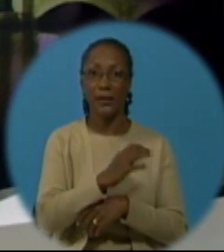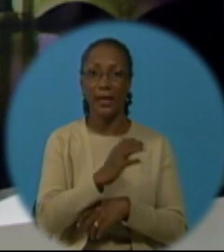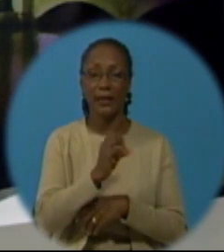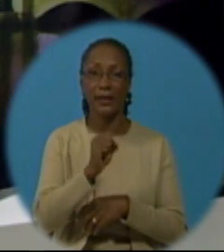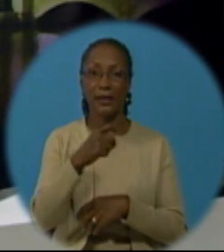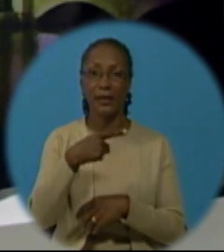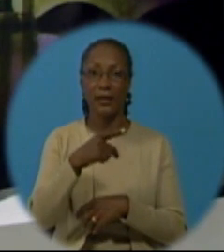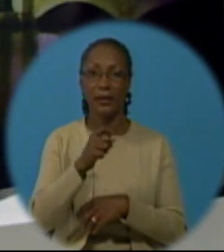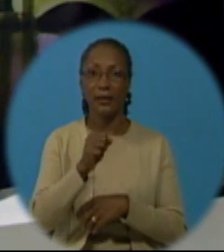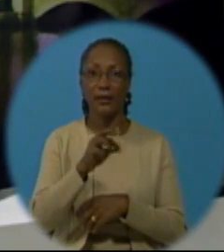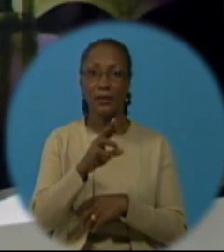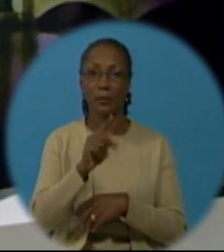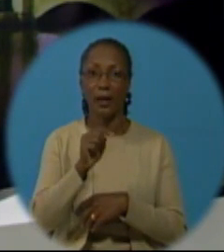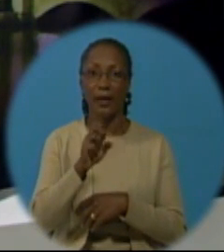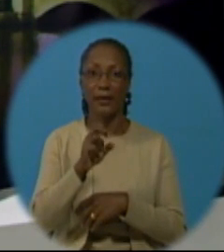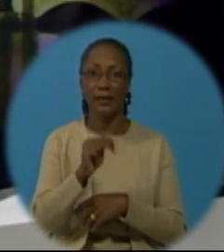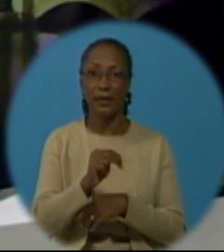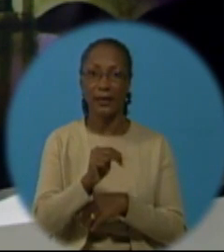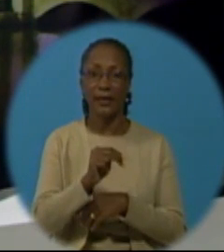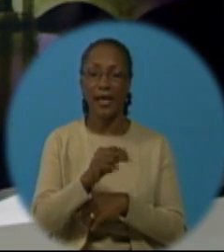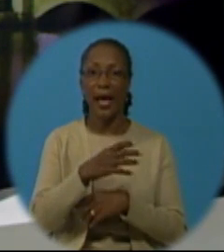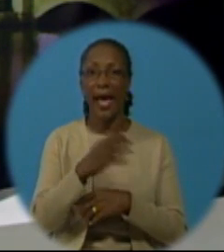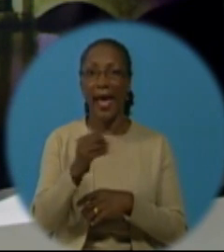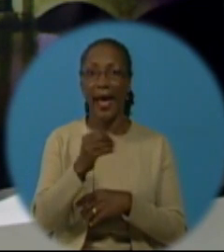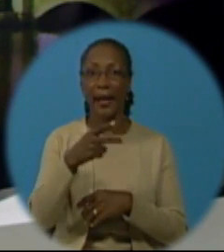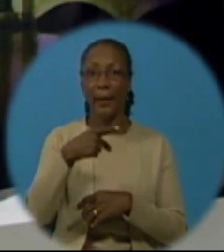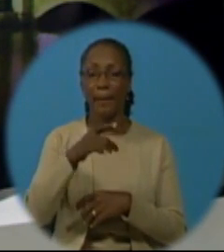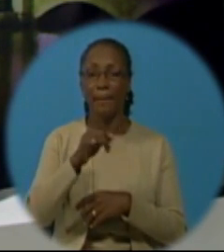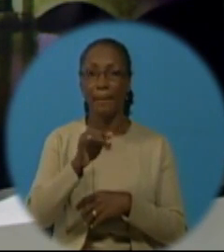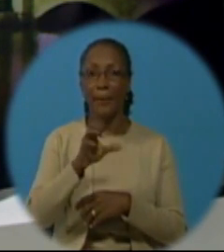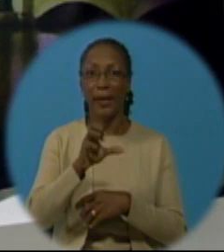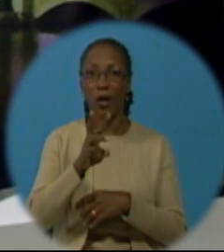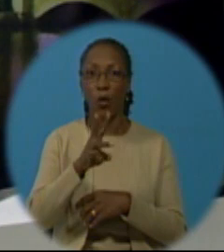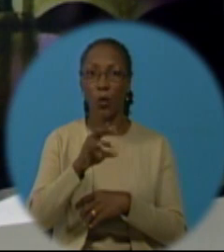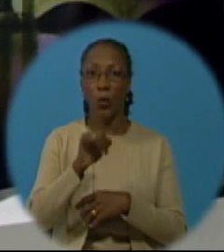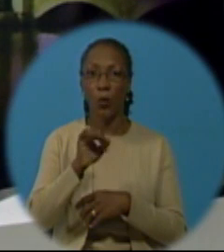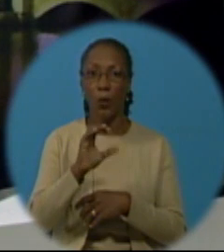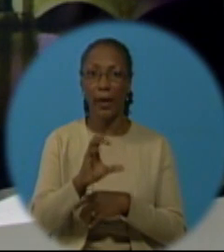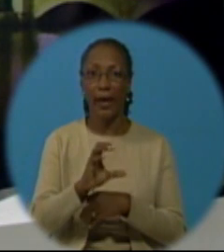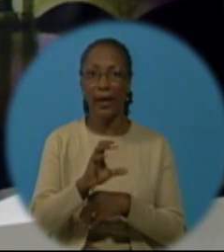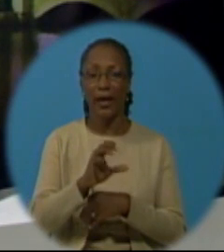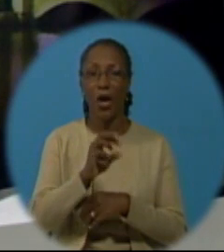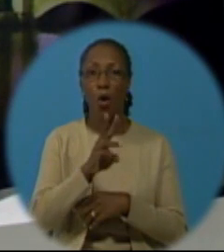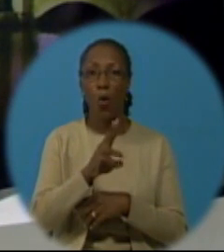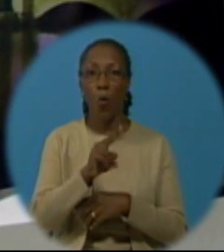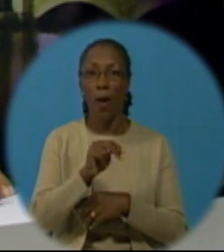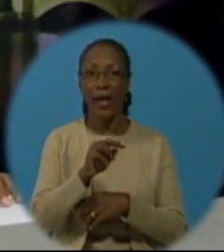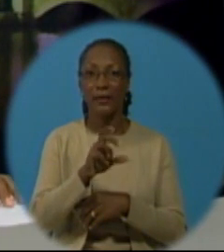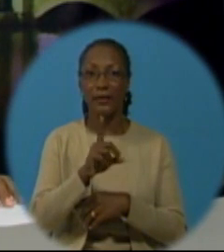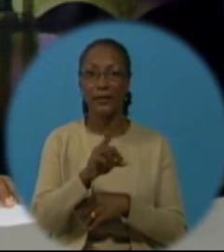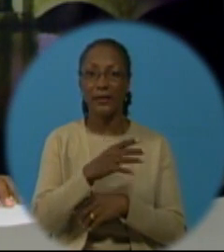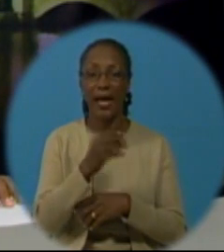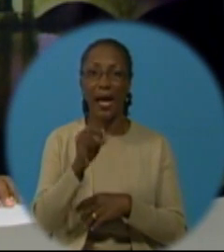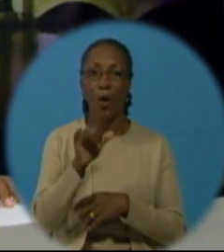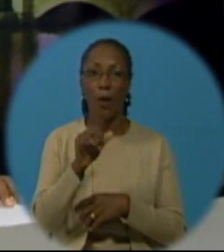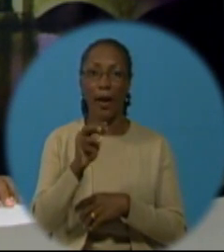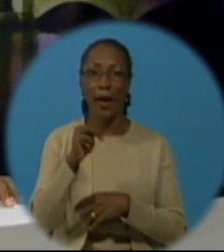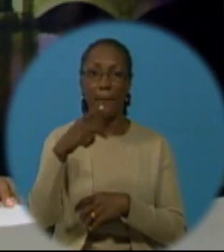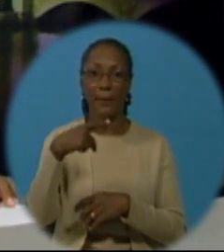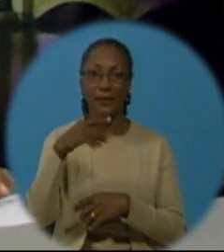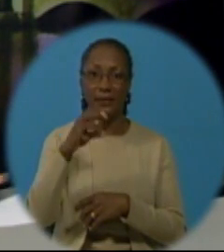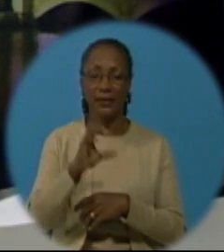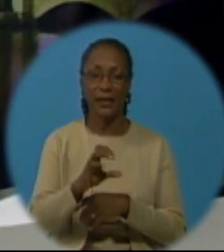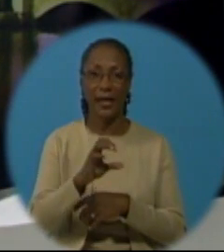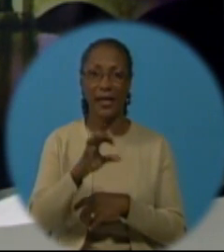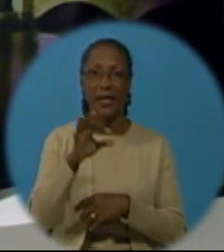Pickwick in the first semi. Well, it'll be the Wanderers versus YMPC in the second. Radio 94.7 FM will have live